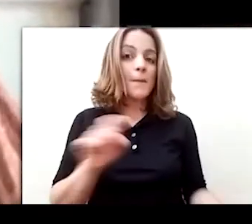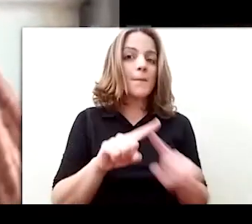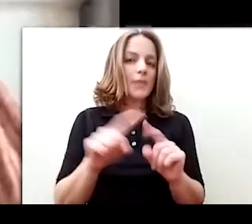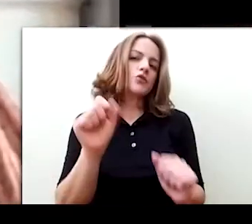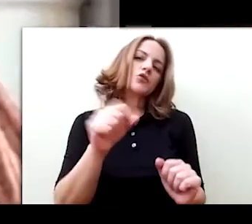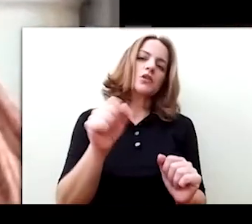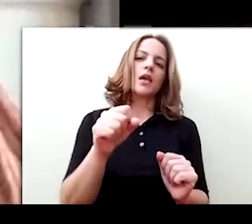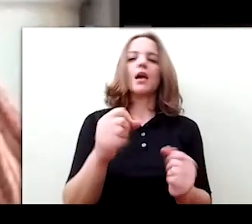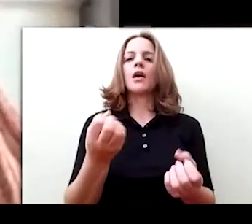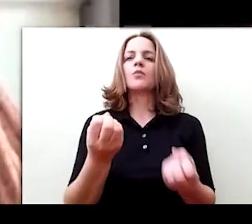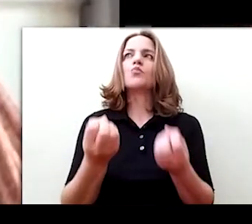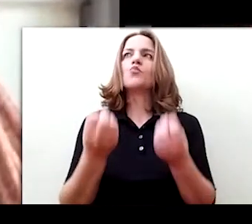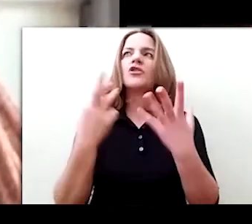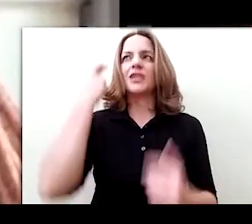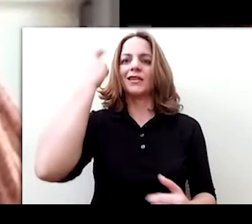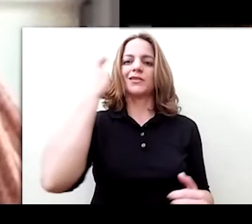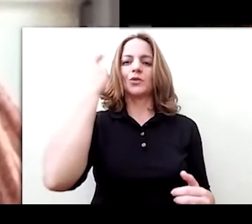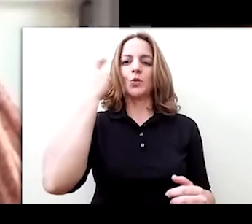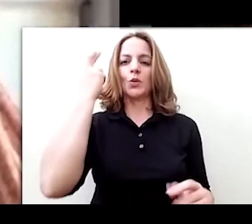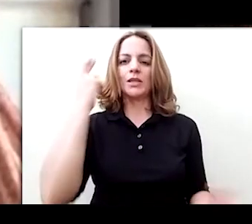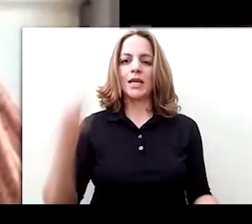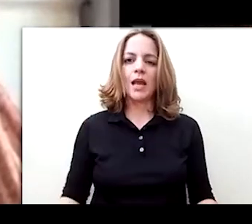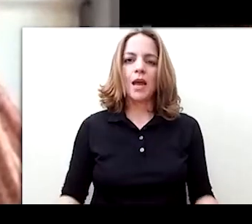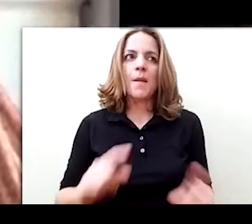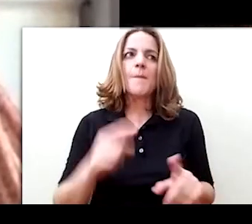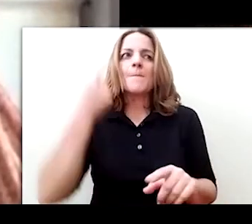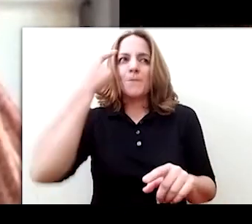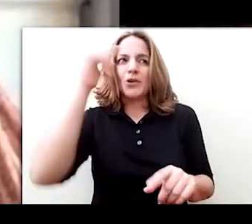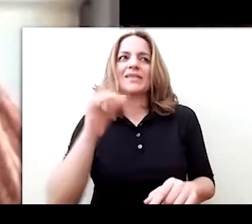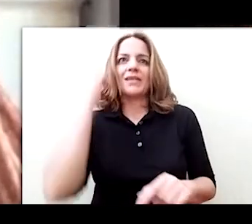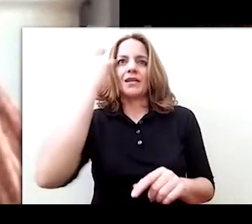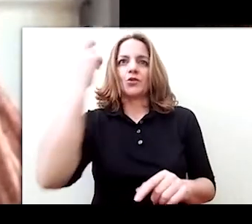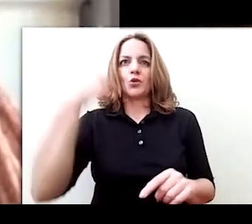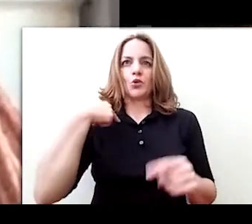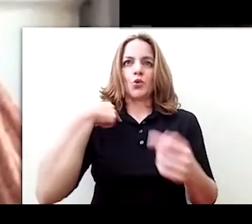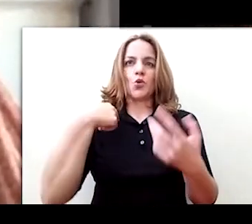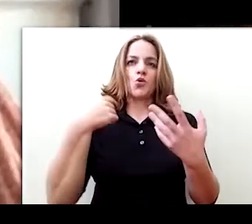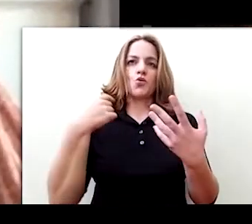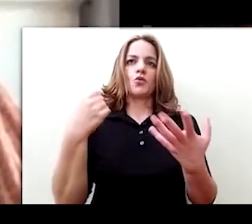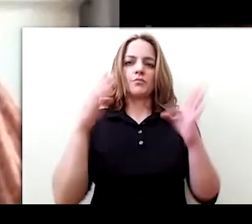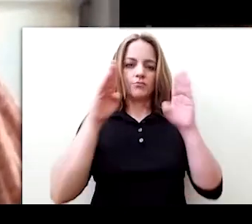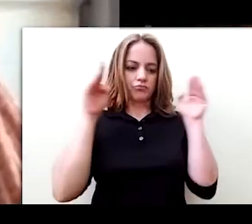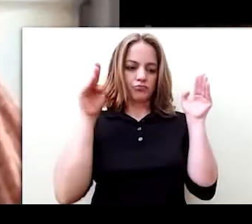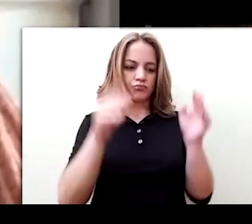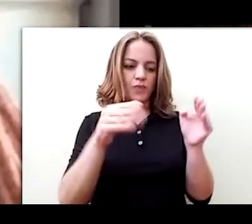one that I'm most involved in right now is making sure that